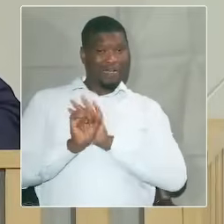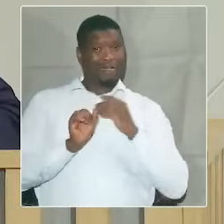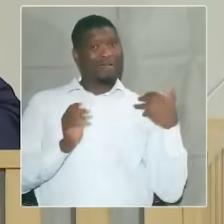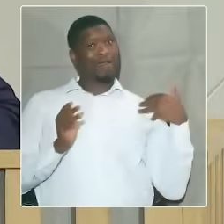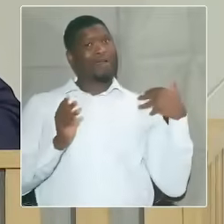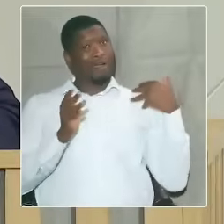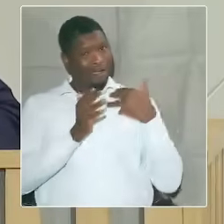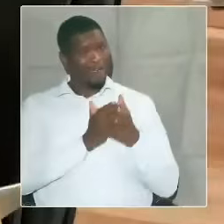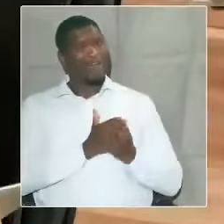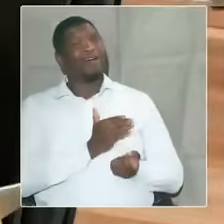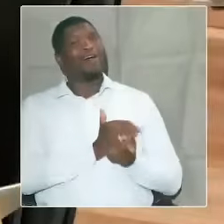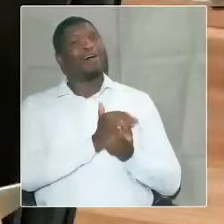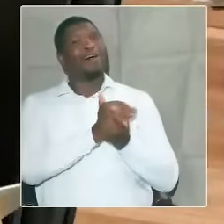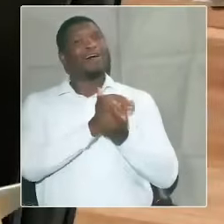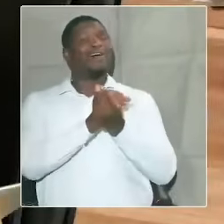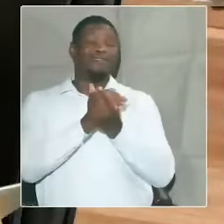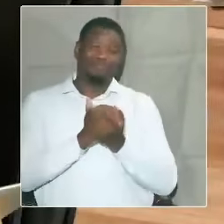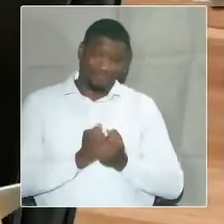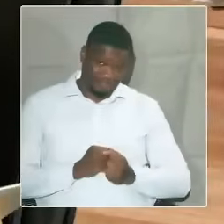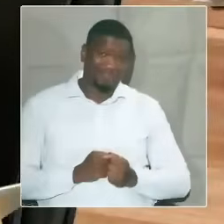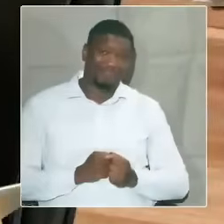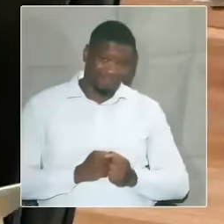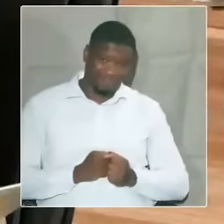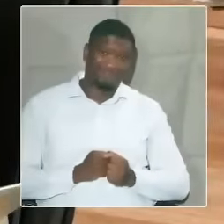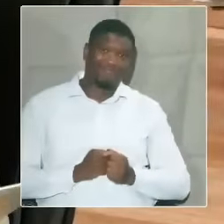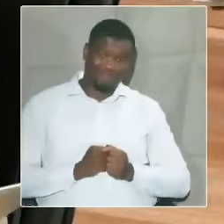Shoga. Given this background,